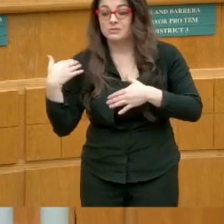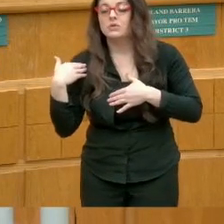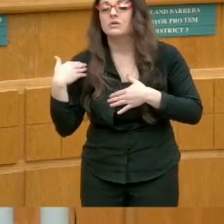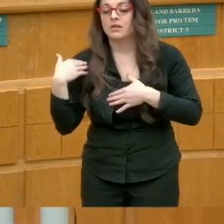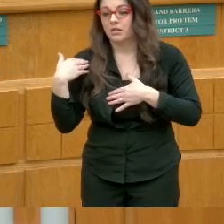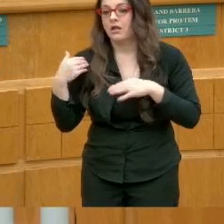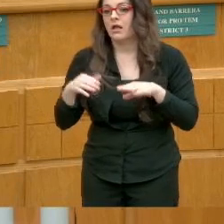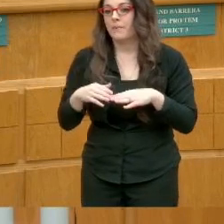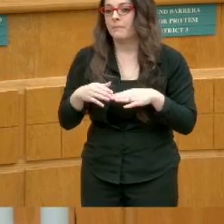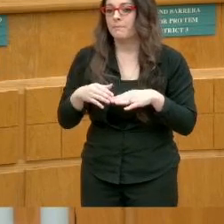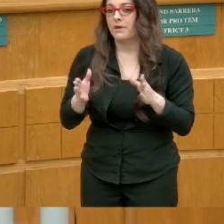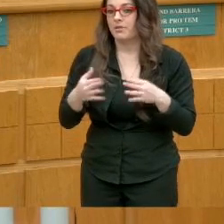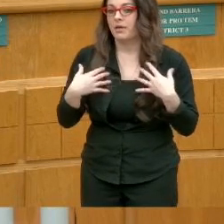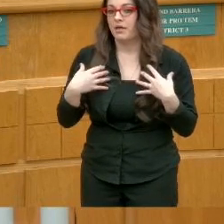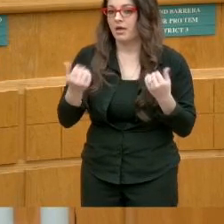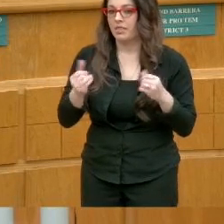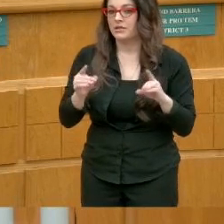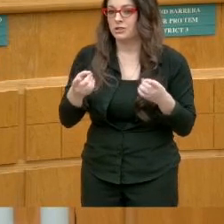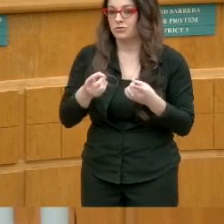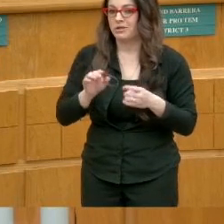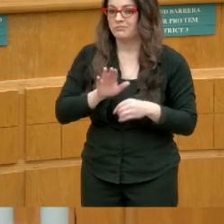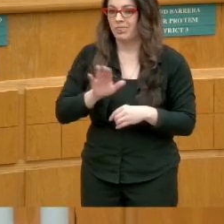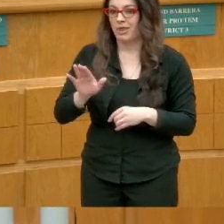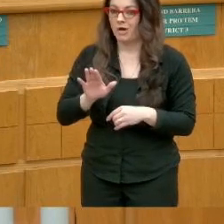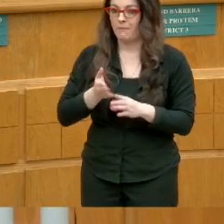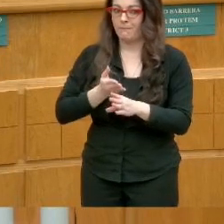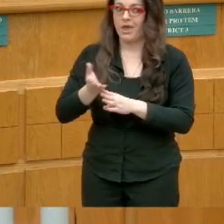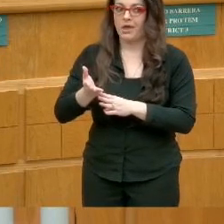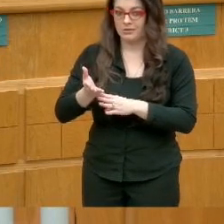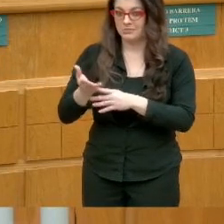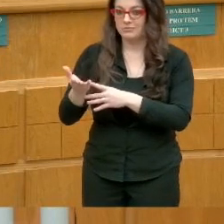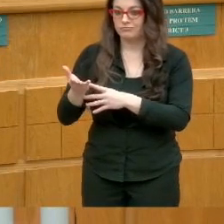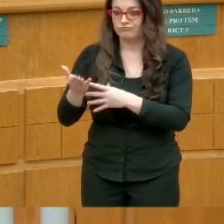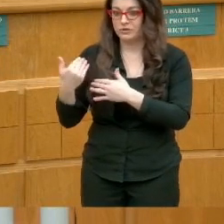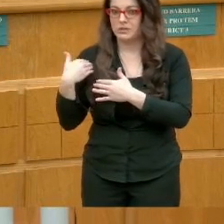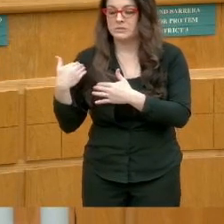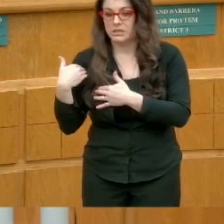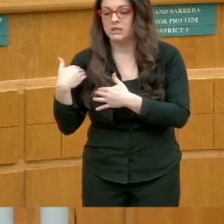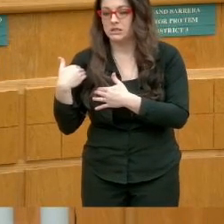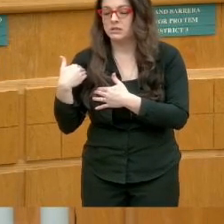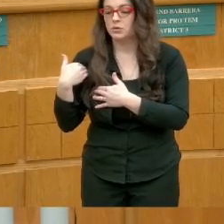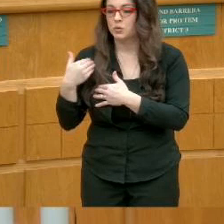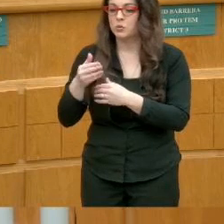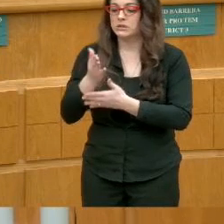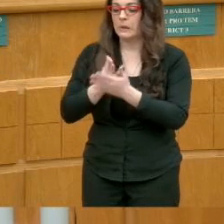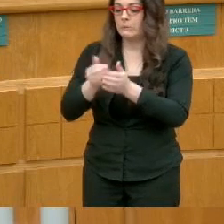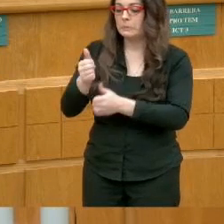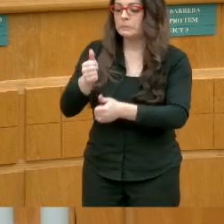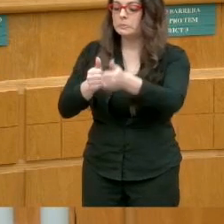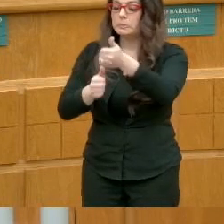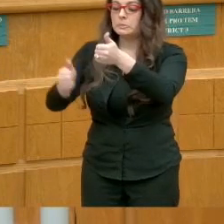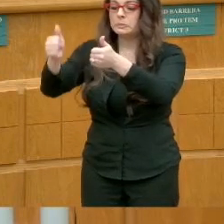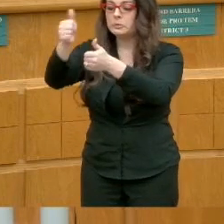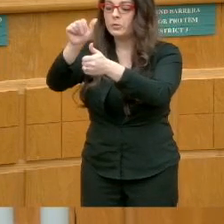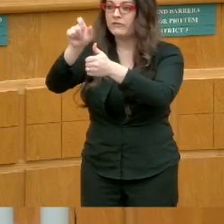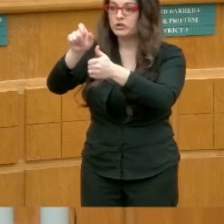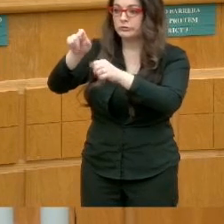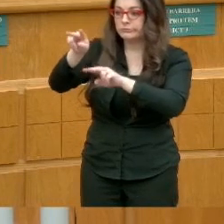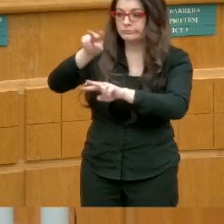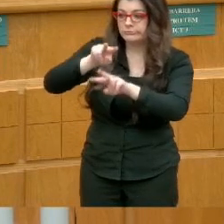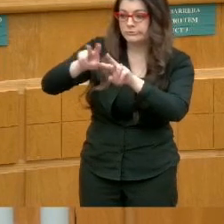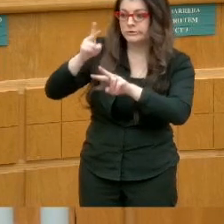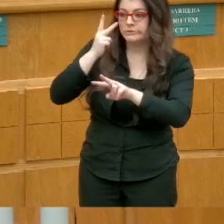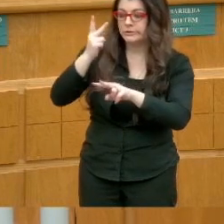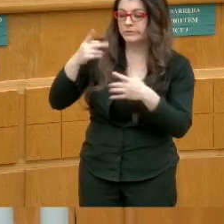the main function of their district. And so there's some oversight powers that we have. And our biggest job, though, is to make